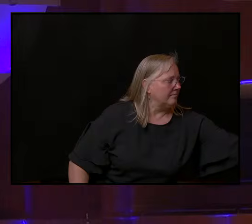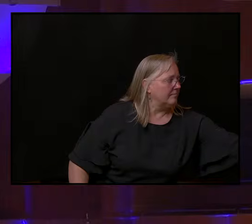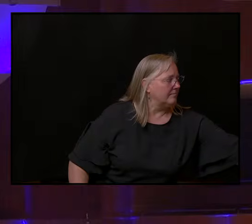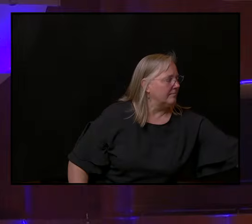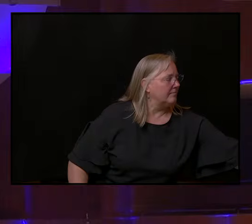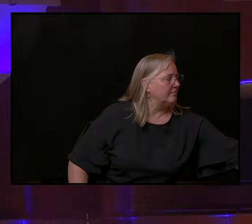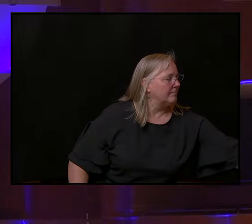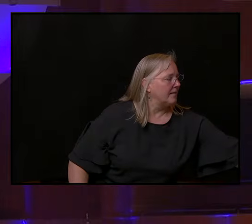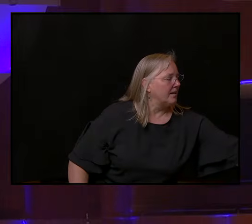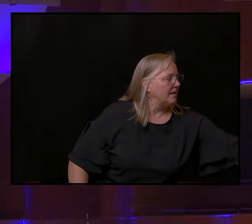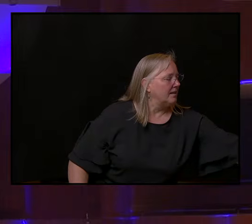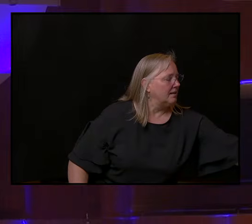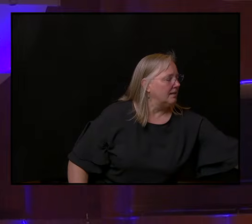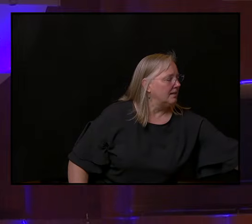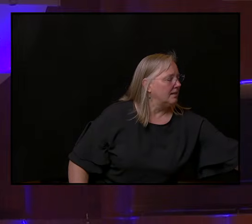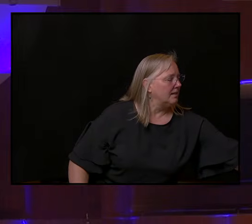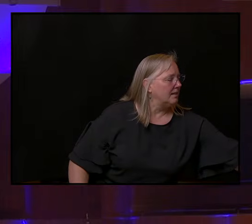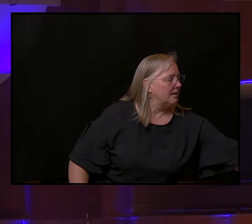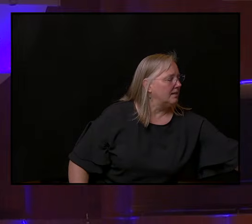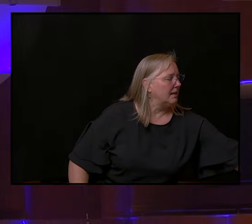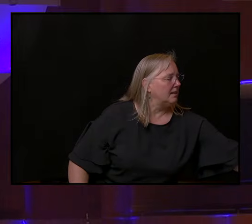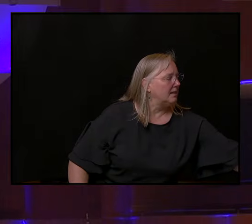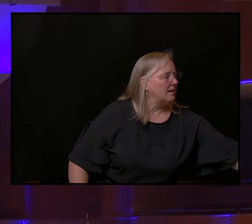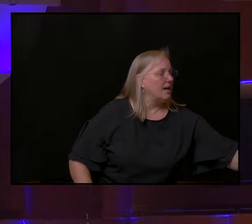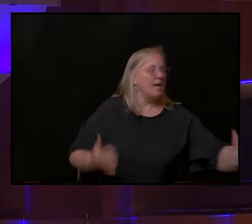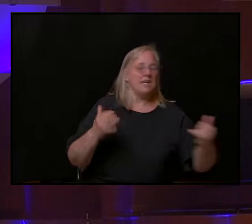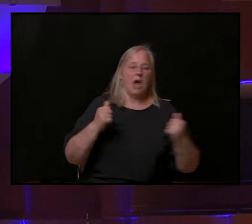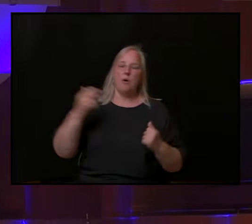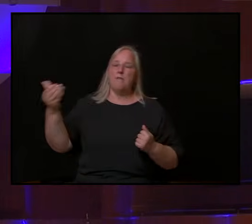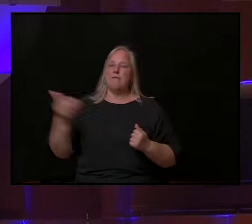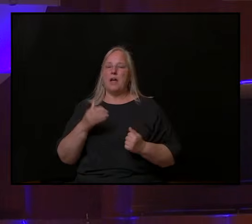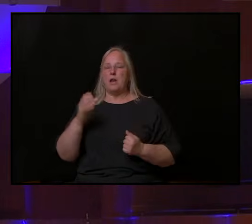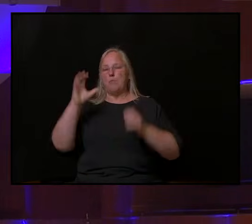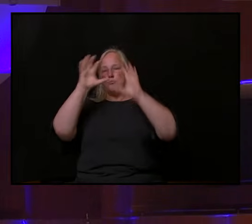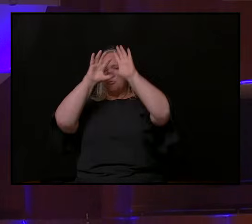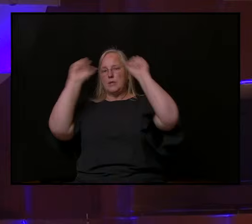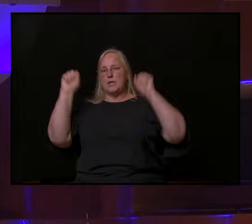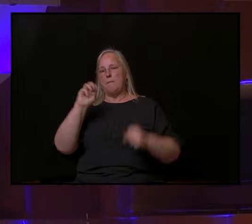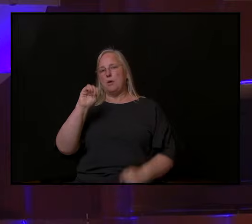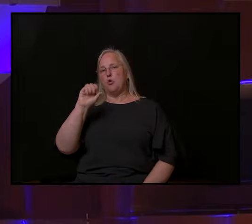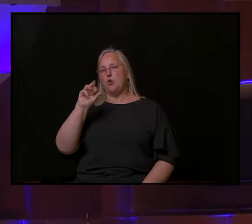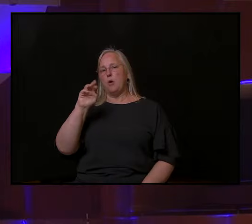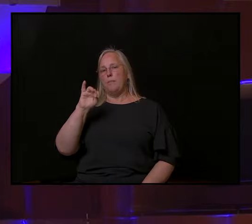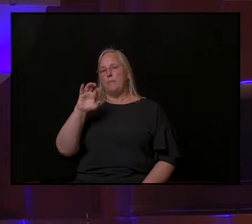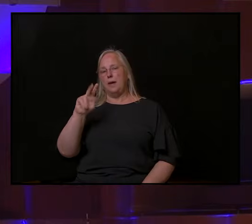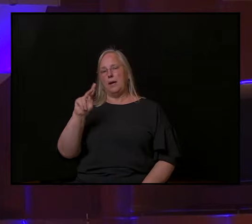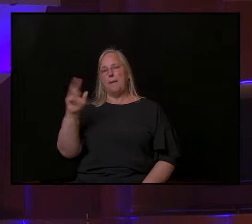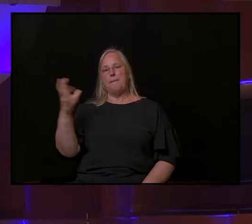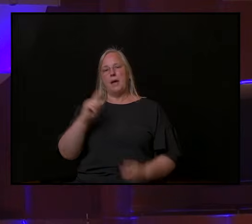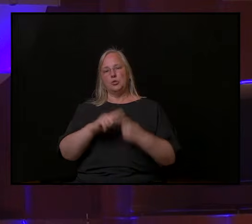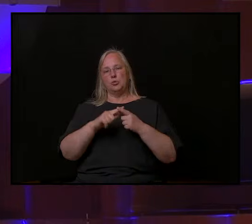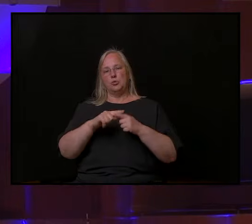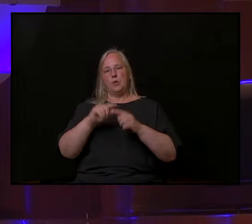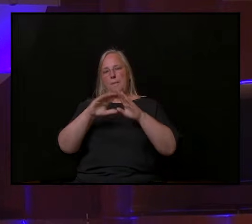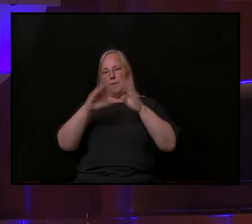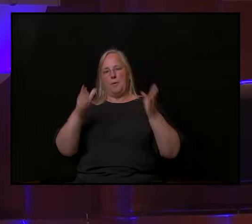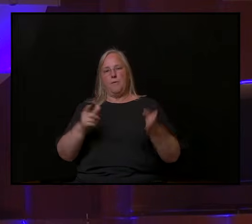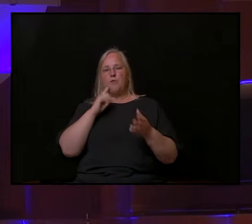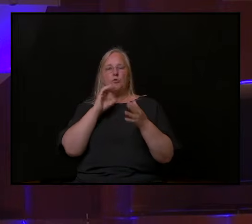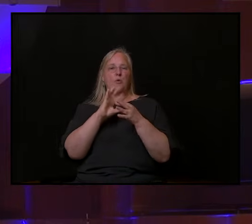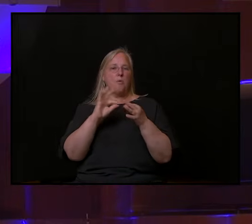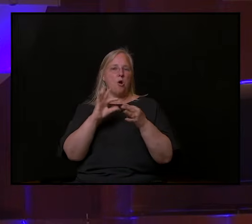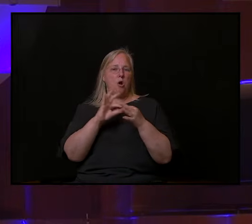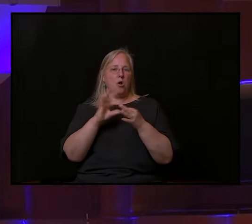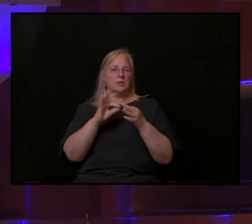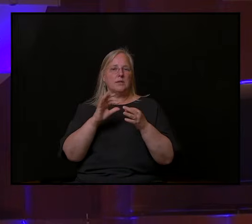And now, I'm going to invite President McCormick up to return to the podium to provide some remarks as I give